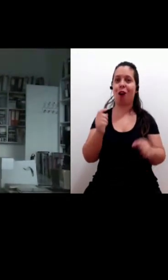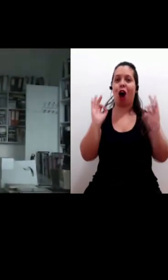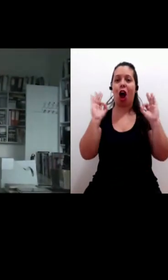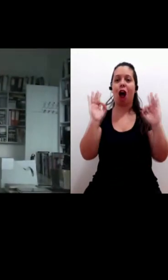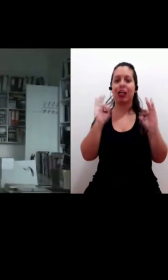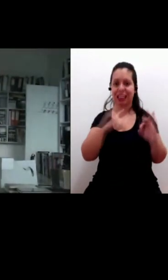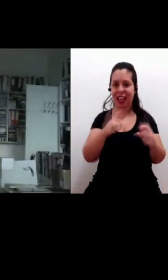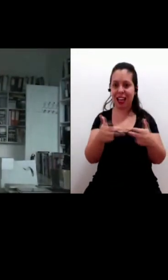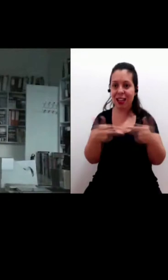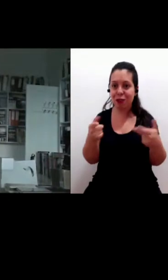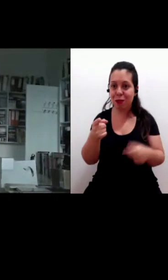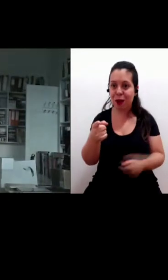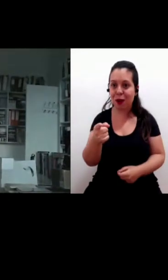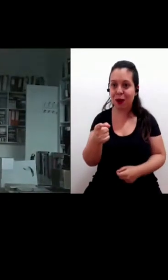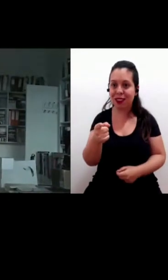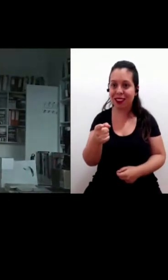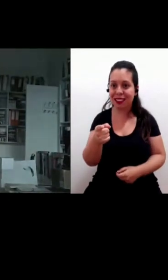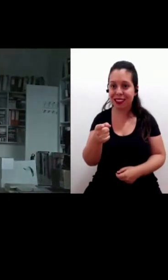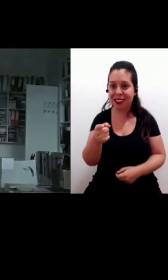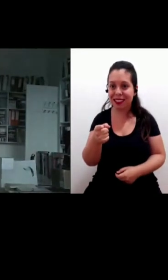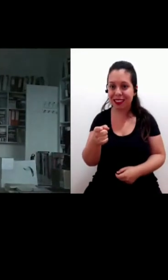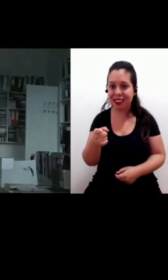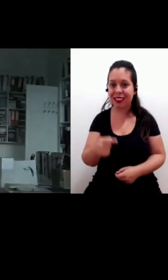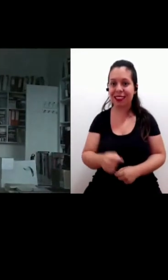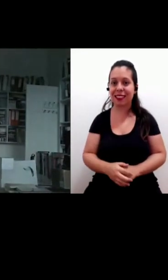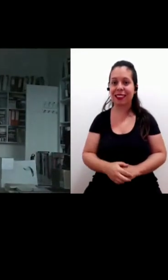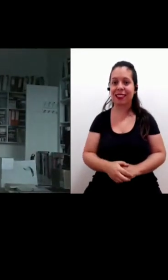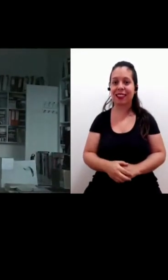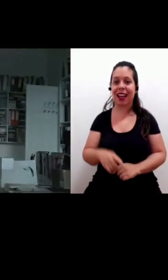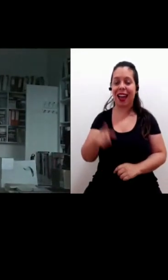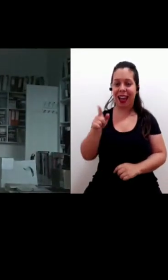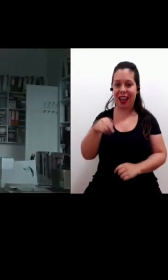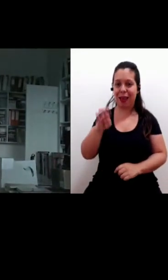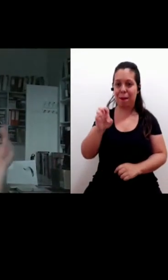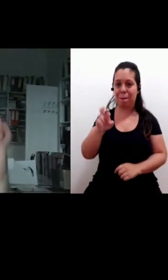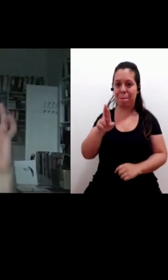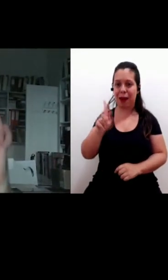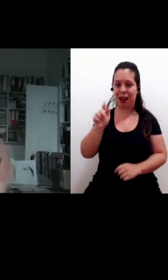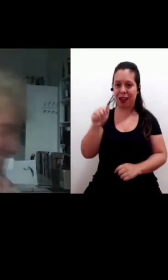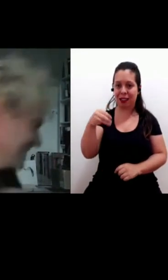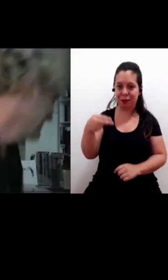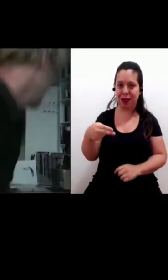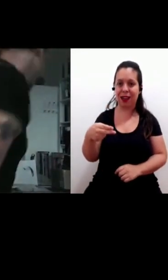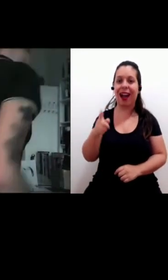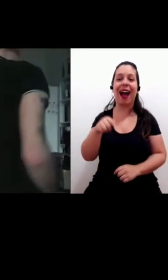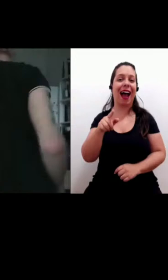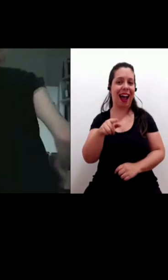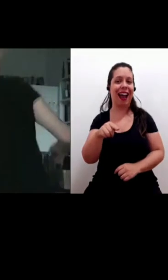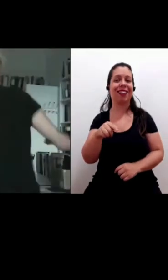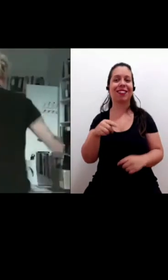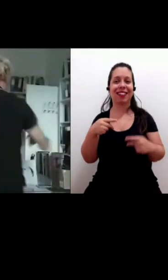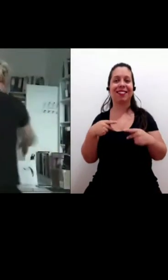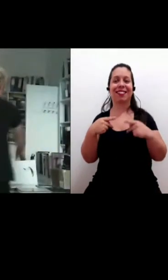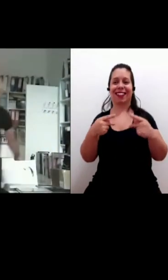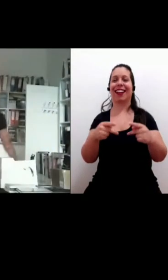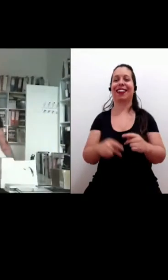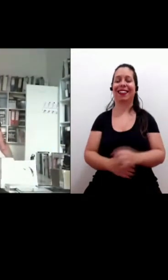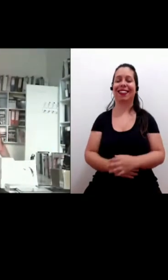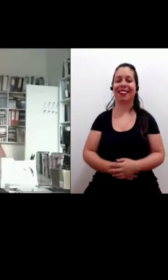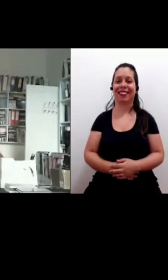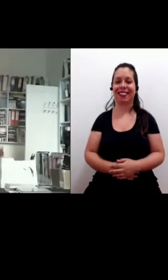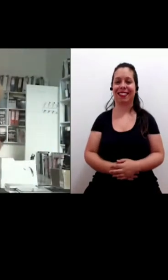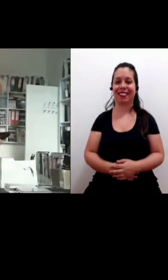What is it? When you visit his, you visit his archive and then you got something up